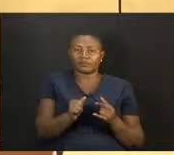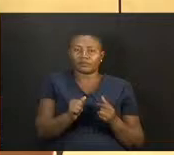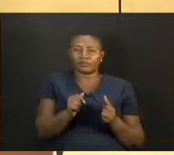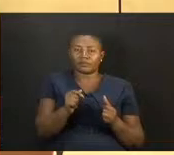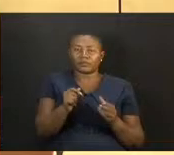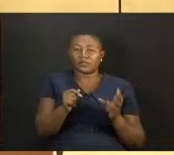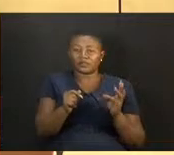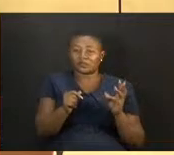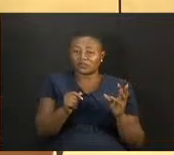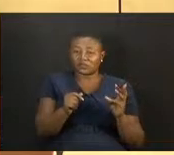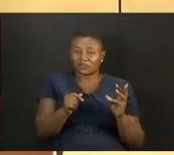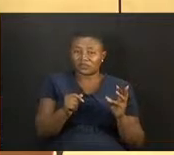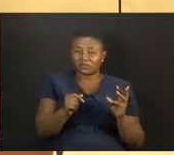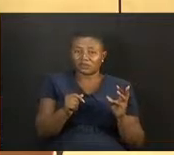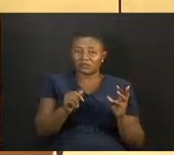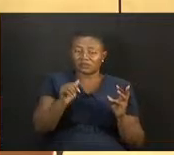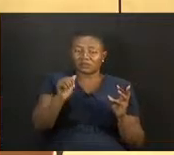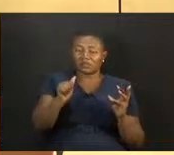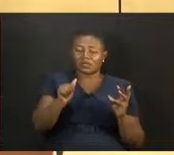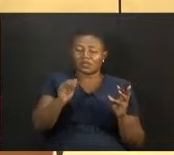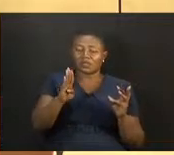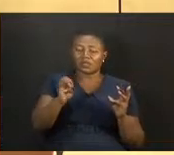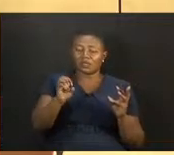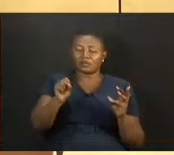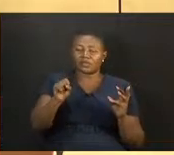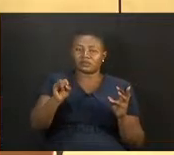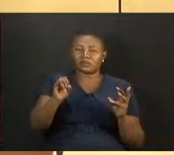XVI, Abisim,